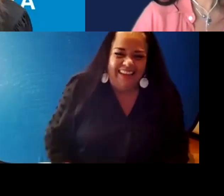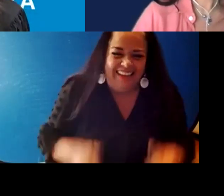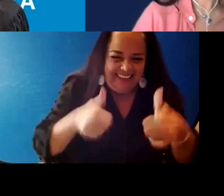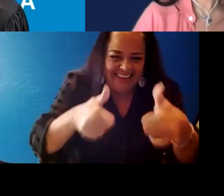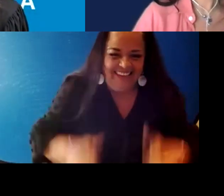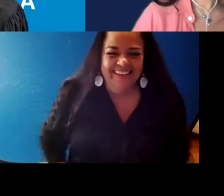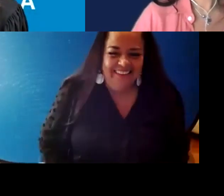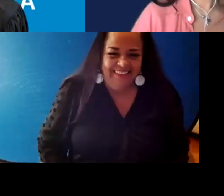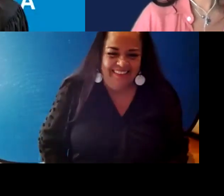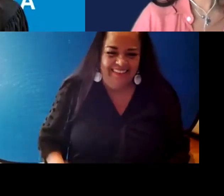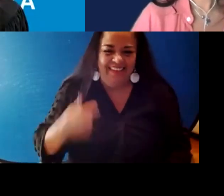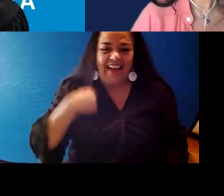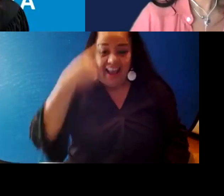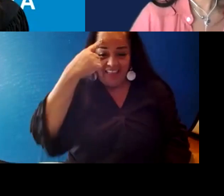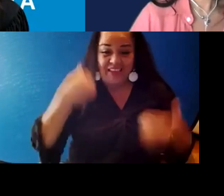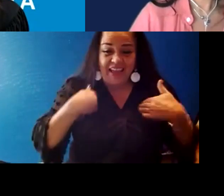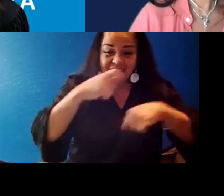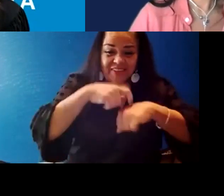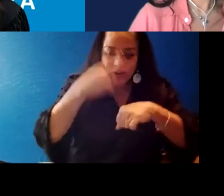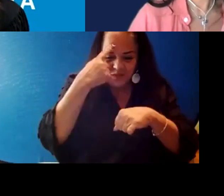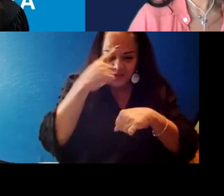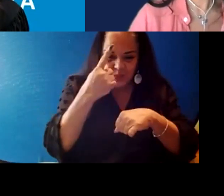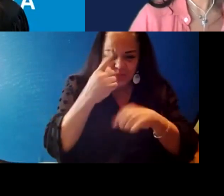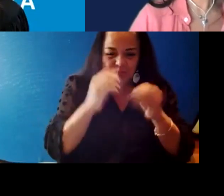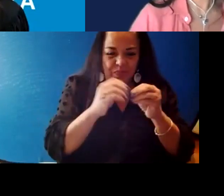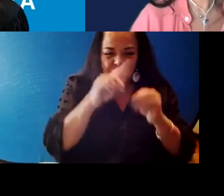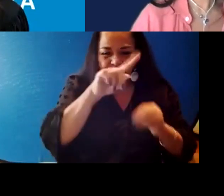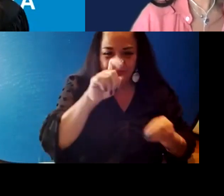I think we have time for one more question.